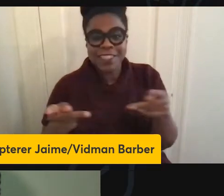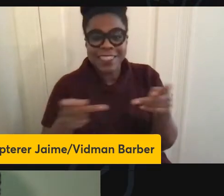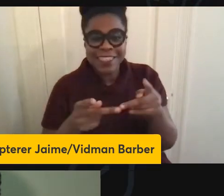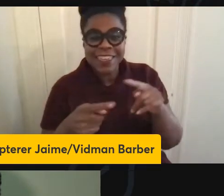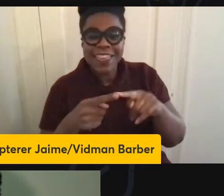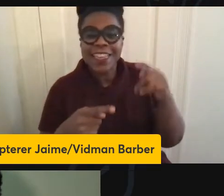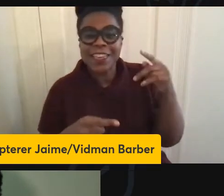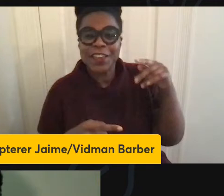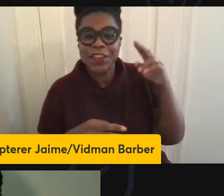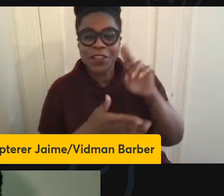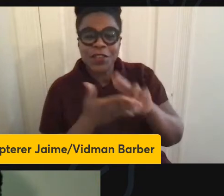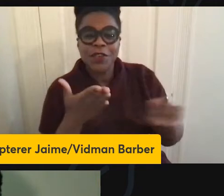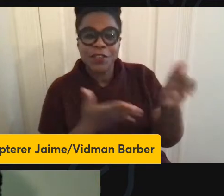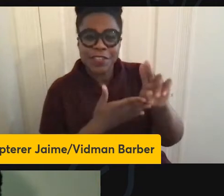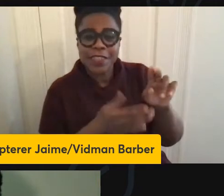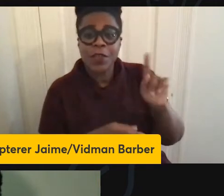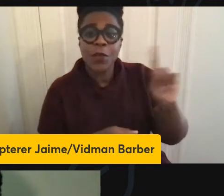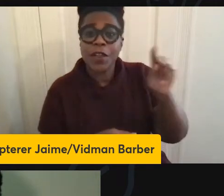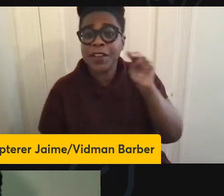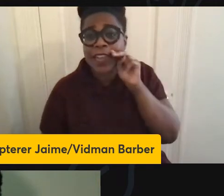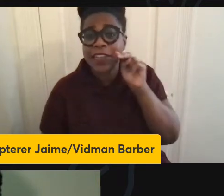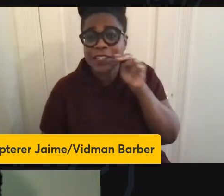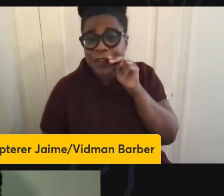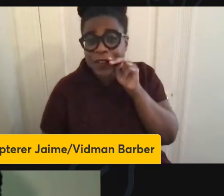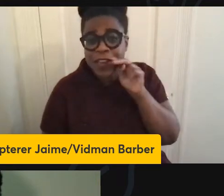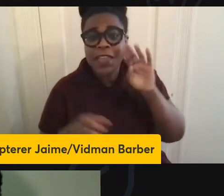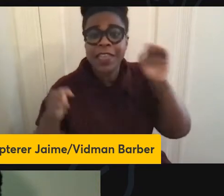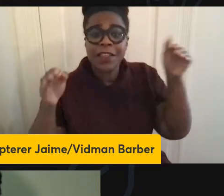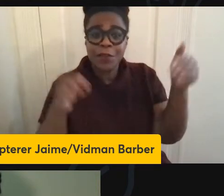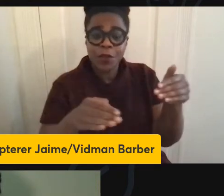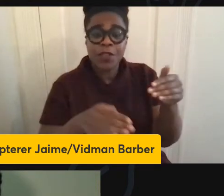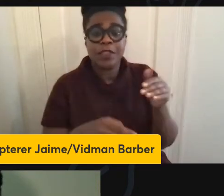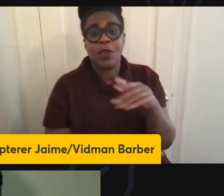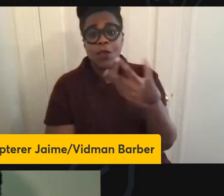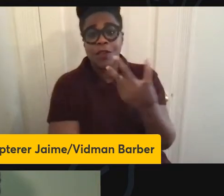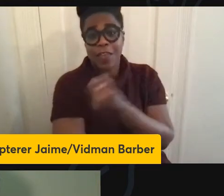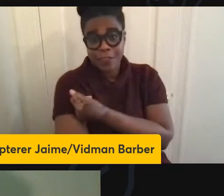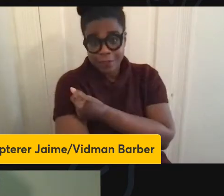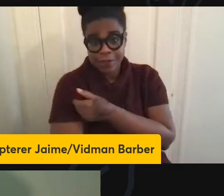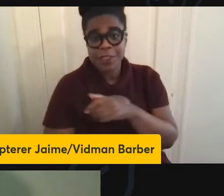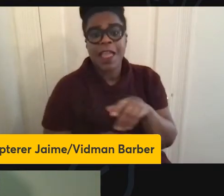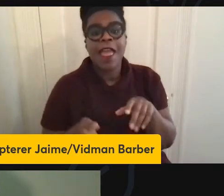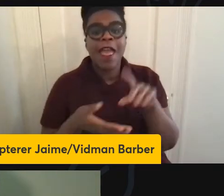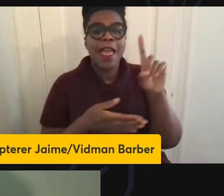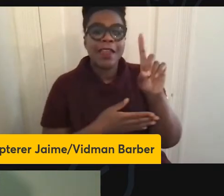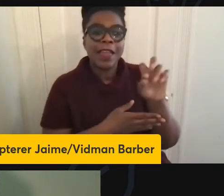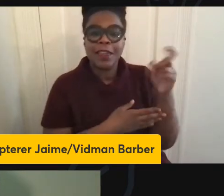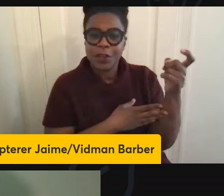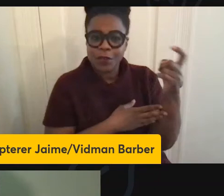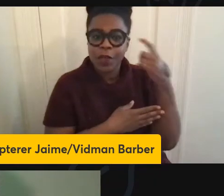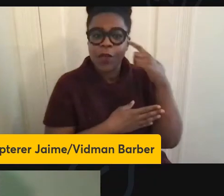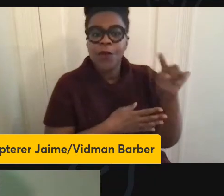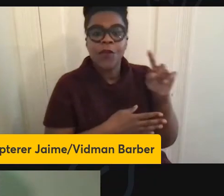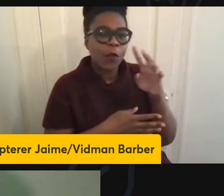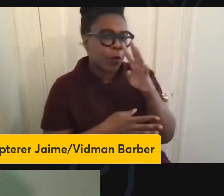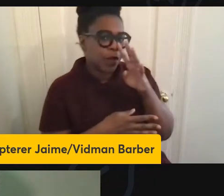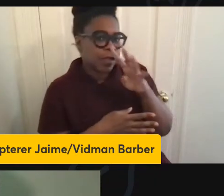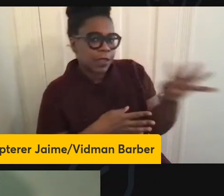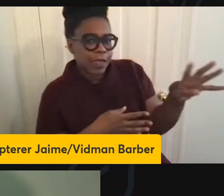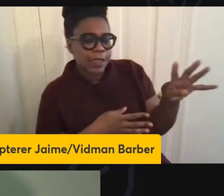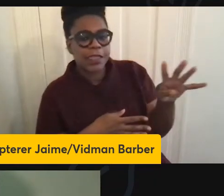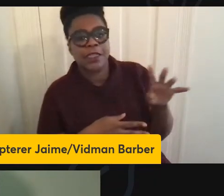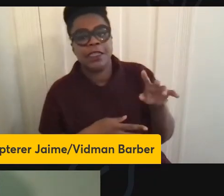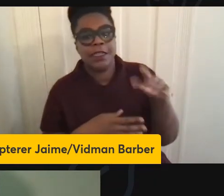University in Nigeria. He focuses on vaccines and diagnostic kits development for neglected tropical diseases.